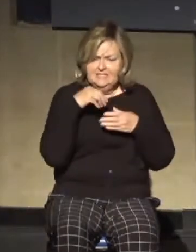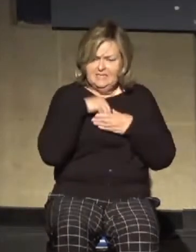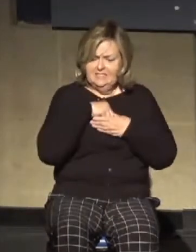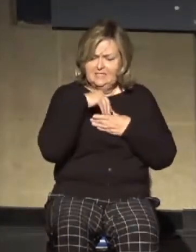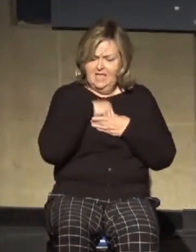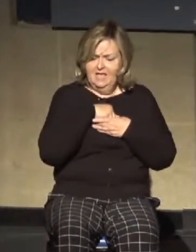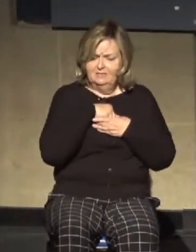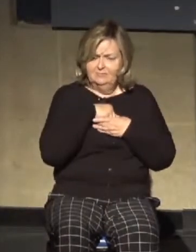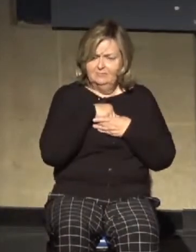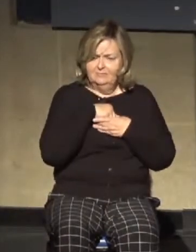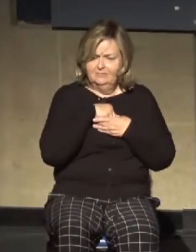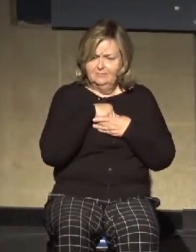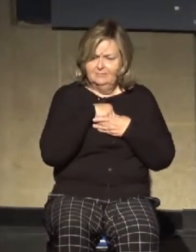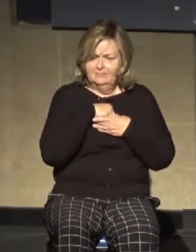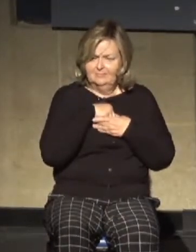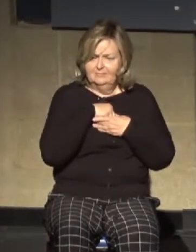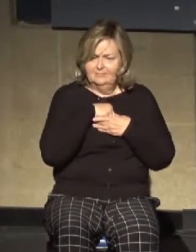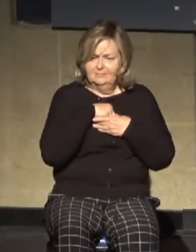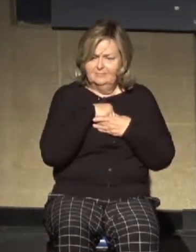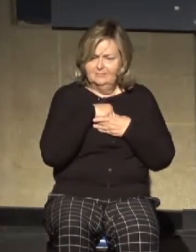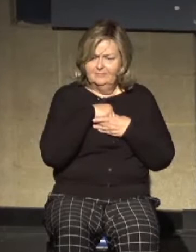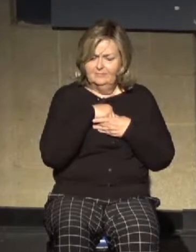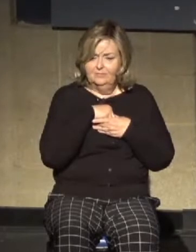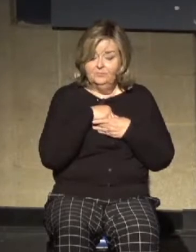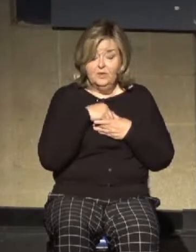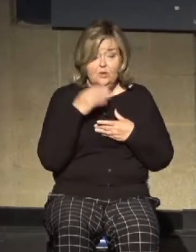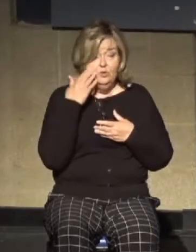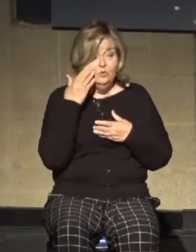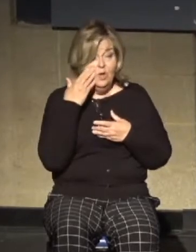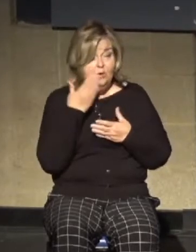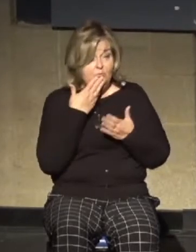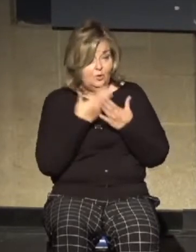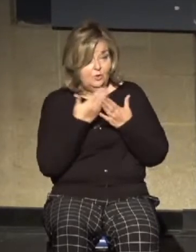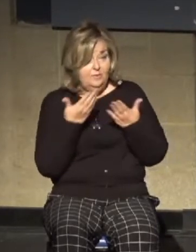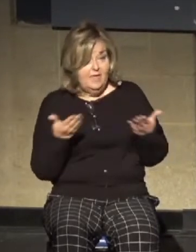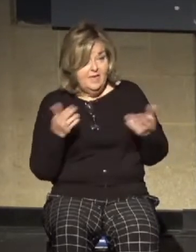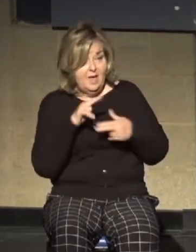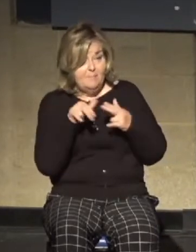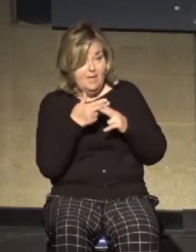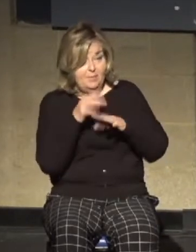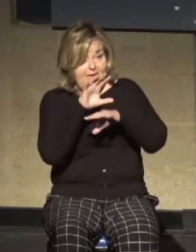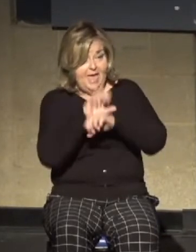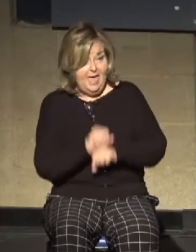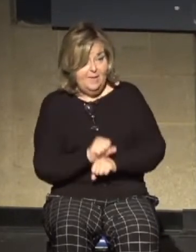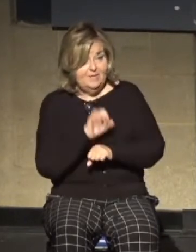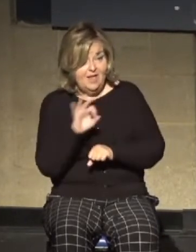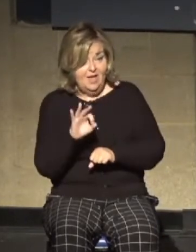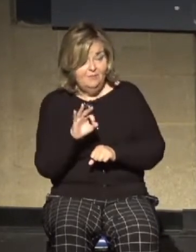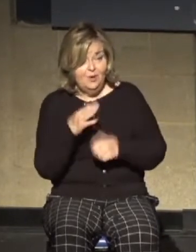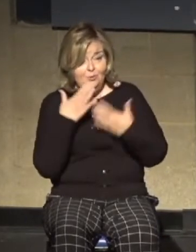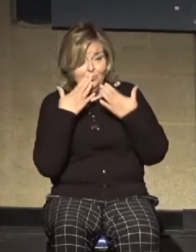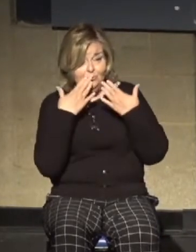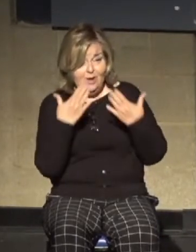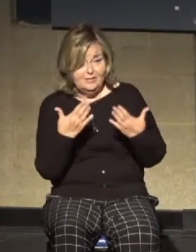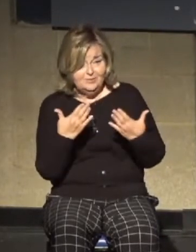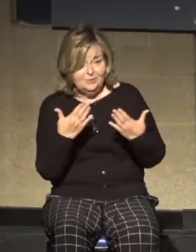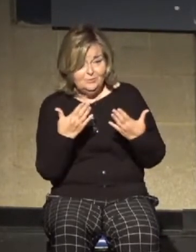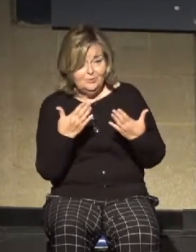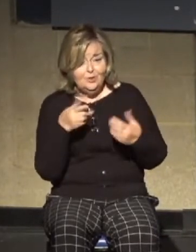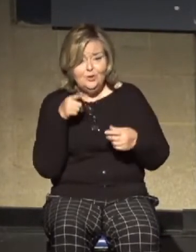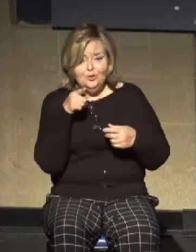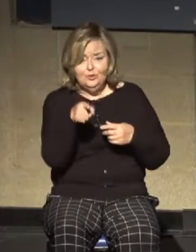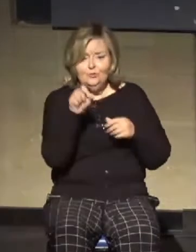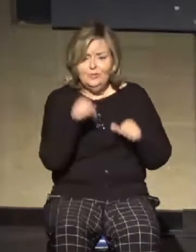and annoying life. But you know what the great thing is about this habit of gratitude? It's that you can